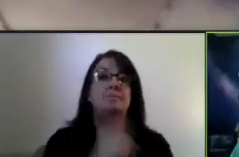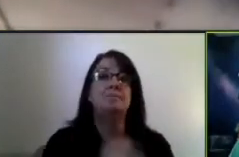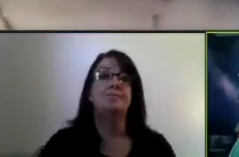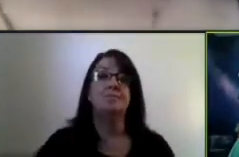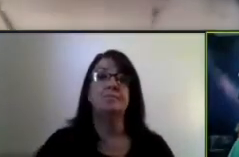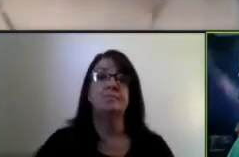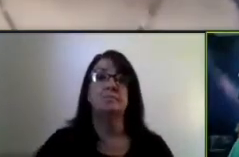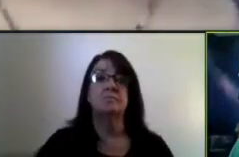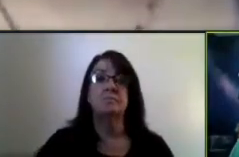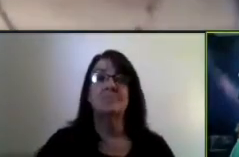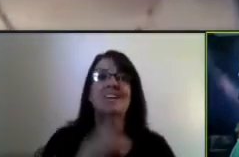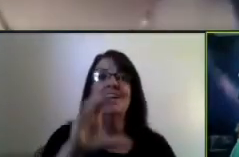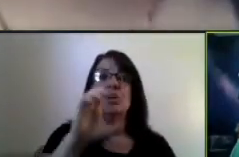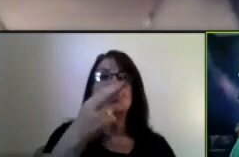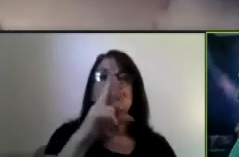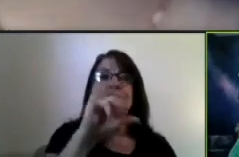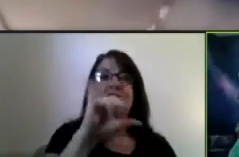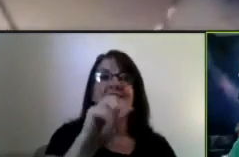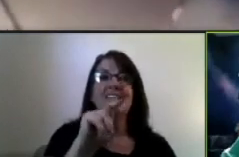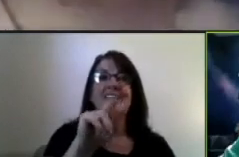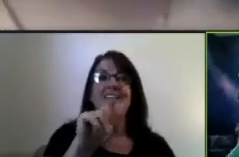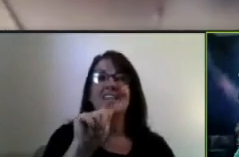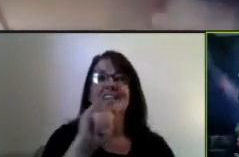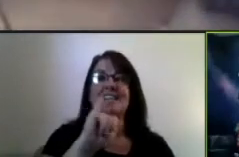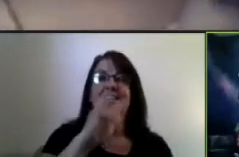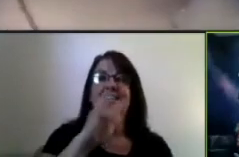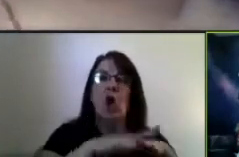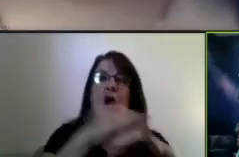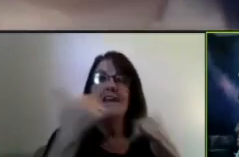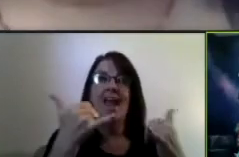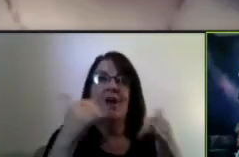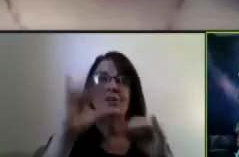is on now. So if Christiane can turn on her camera.